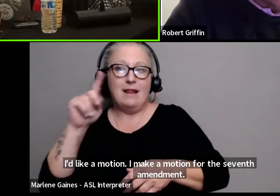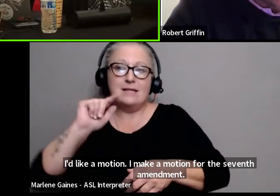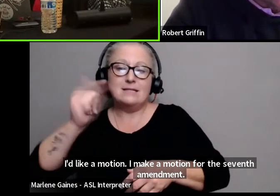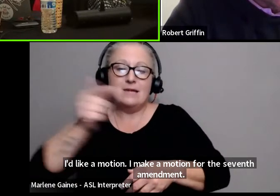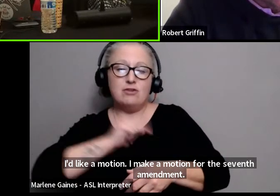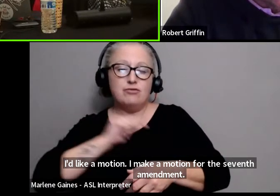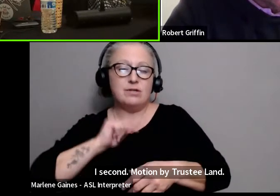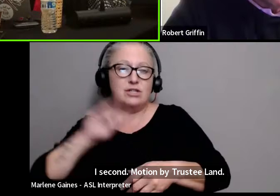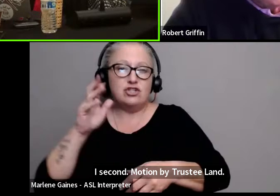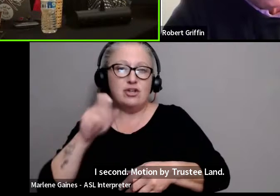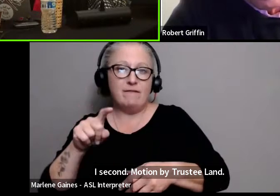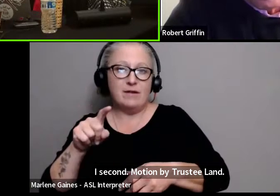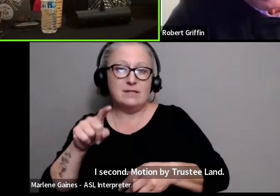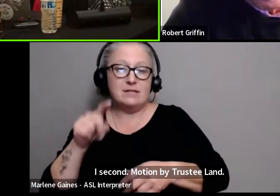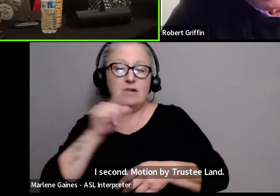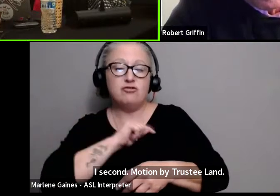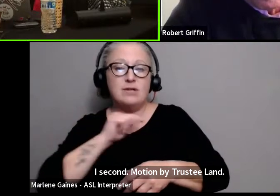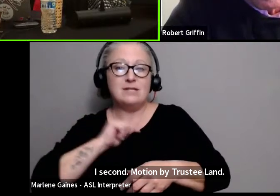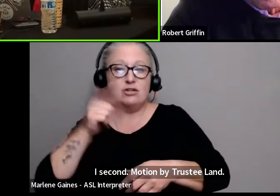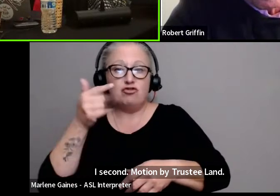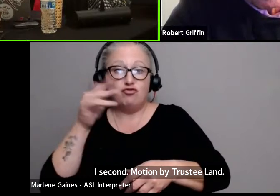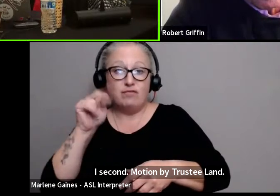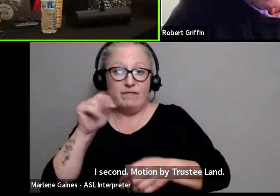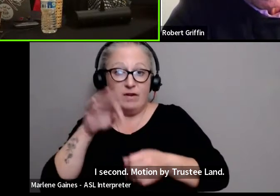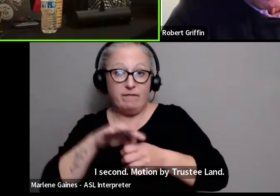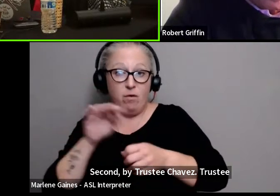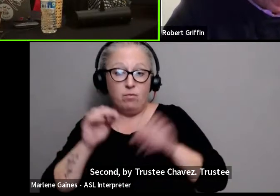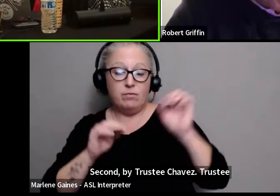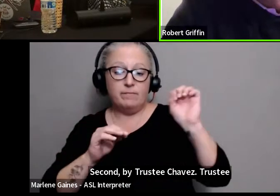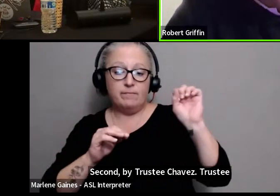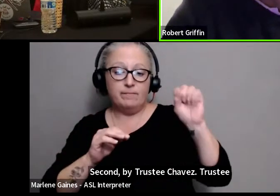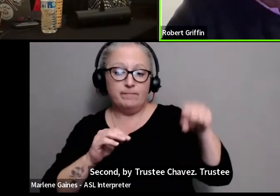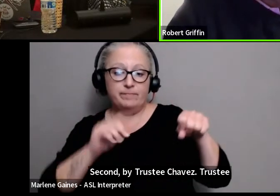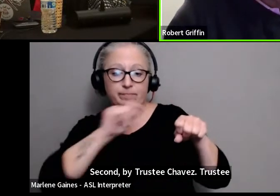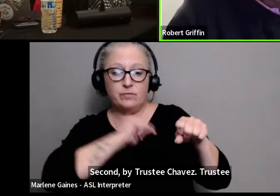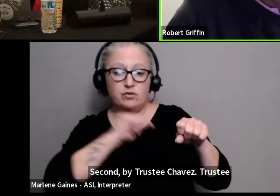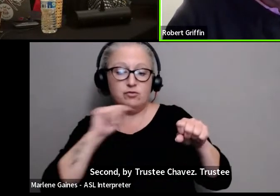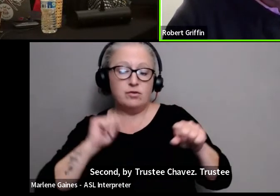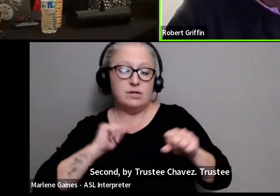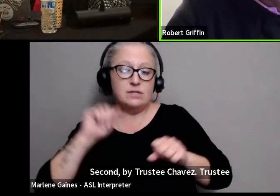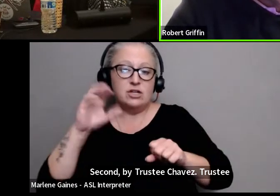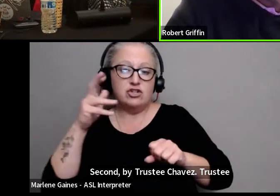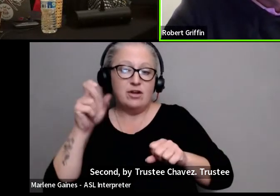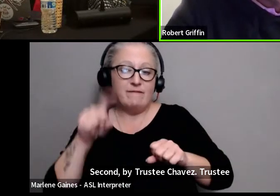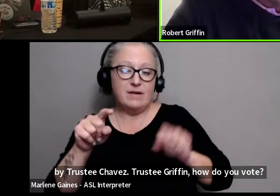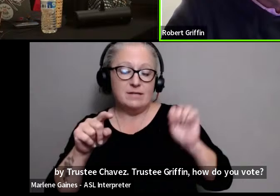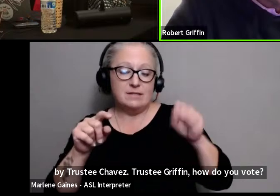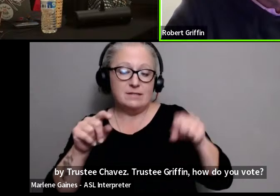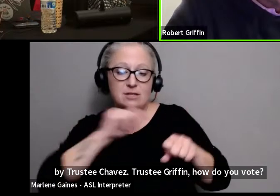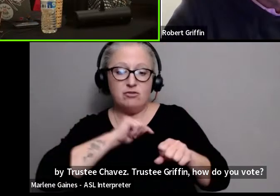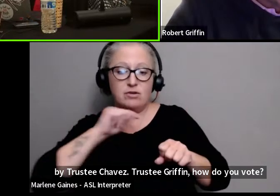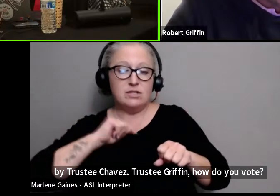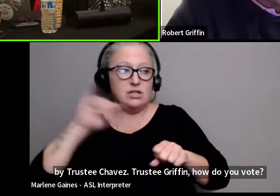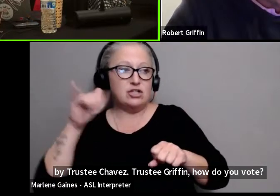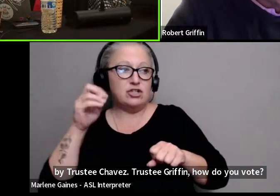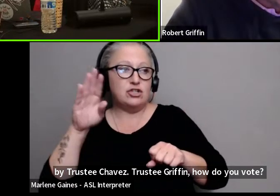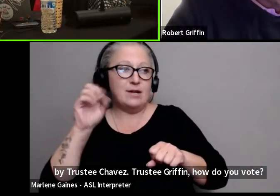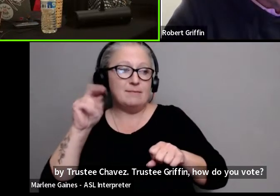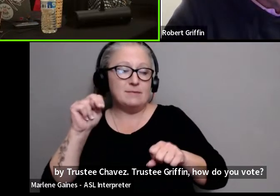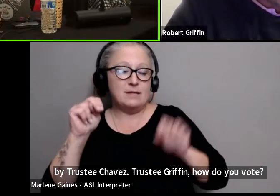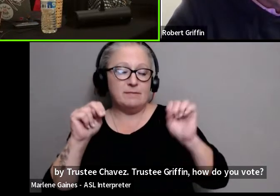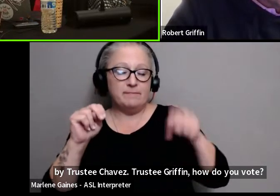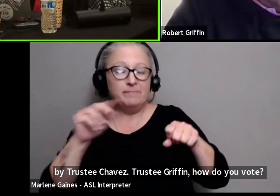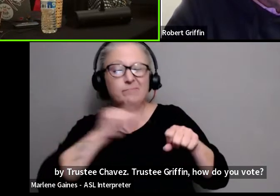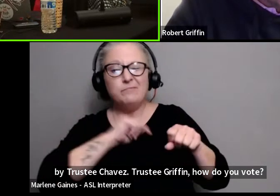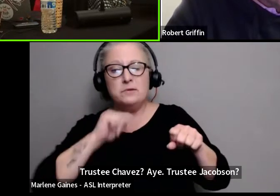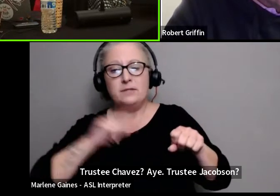second by trustee Chavez. Trustee Griffin, how do you vote? Aye. Trustee Chavez? Aye. Trustee Jacobson?